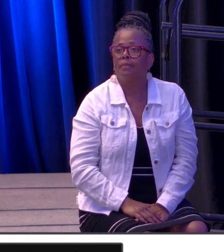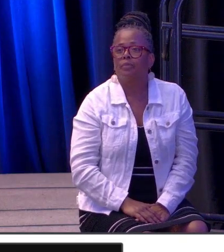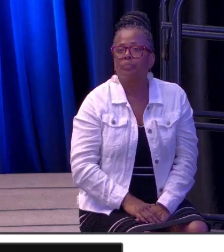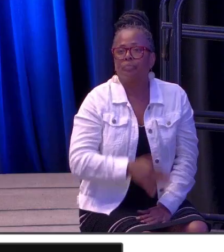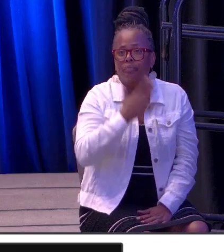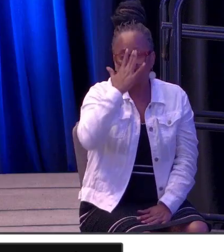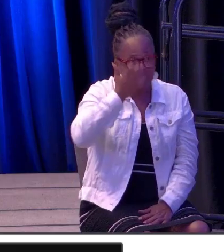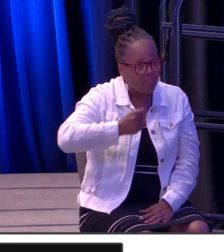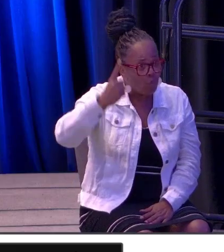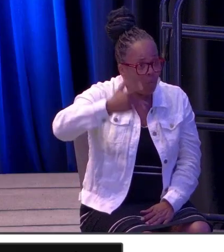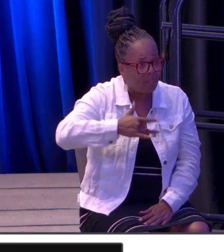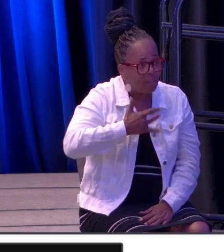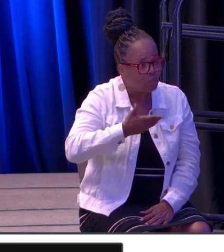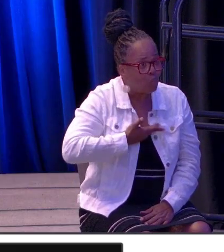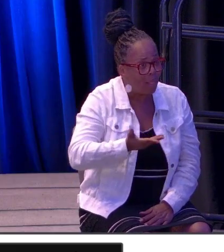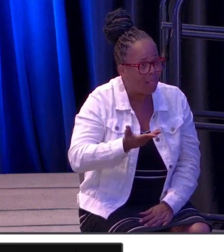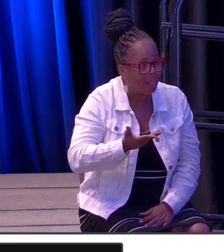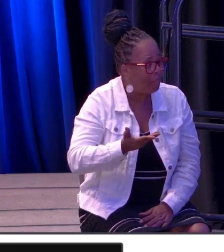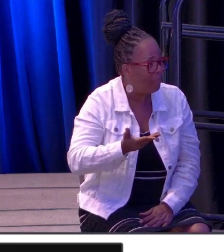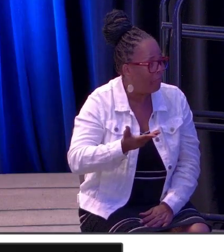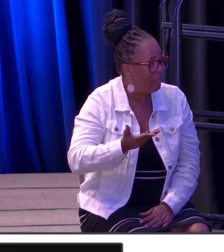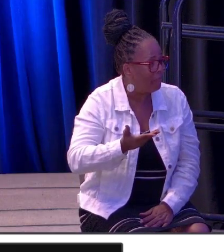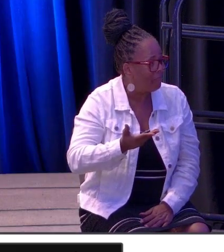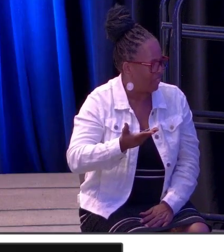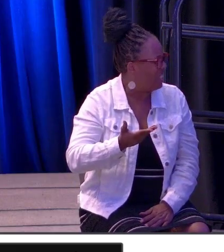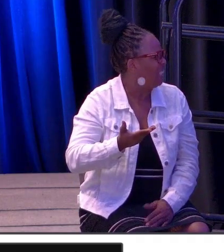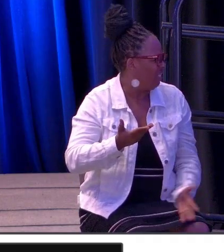Everybody feels welcome everywhere? Maybe put up the questions again.